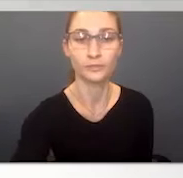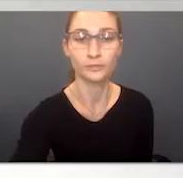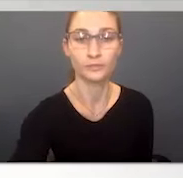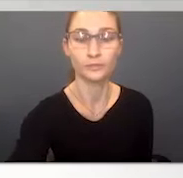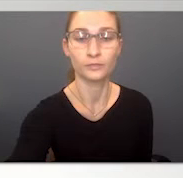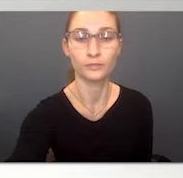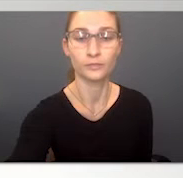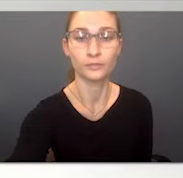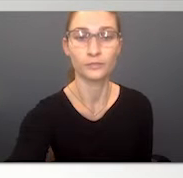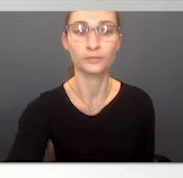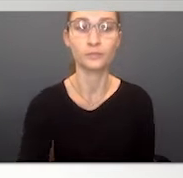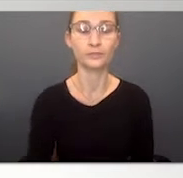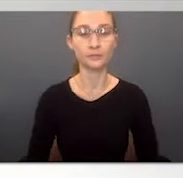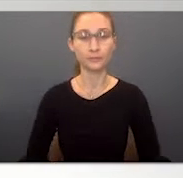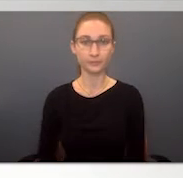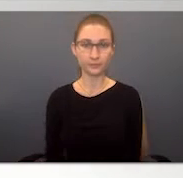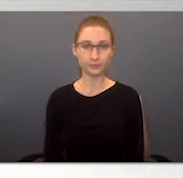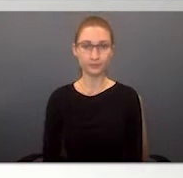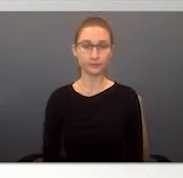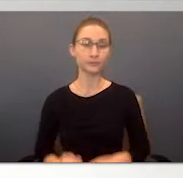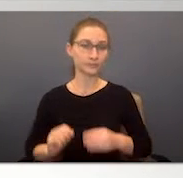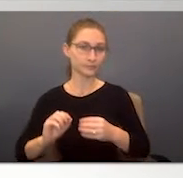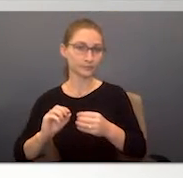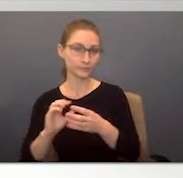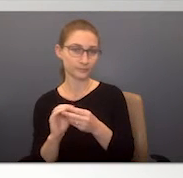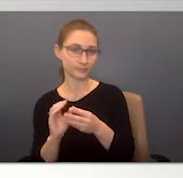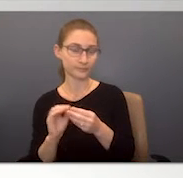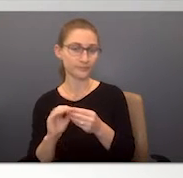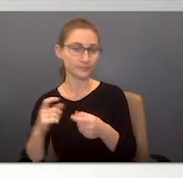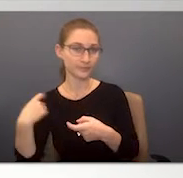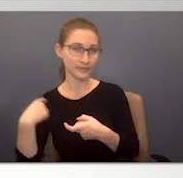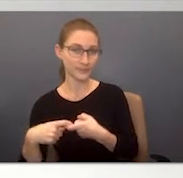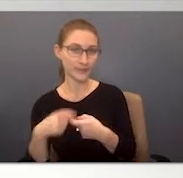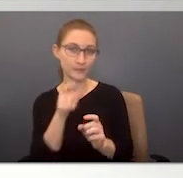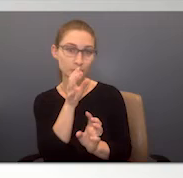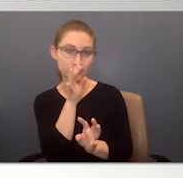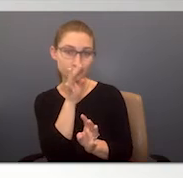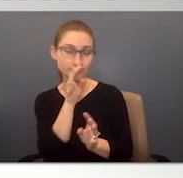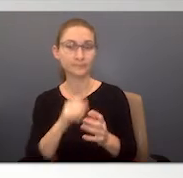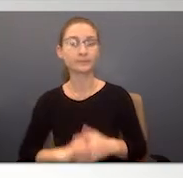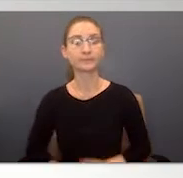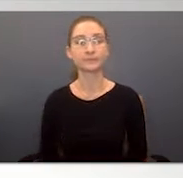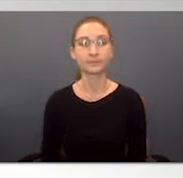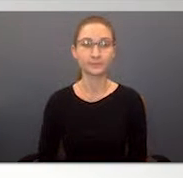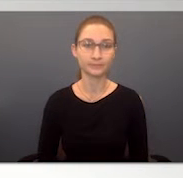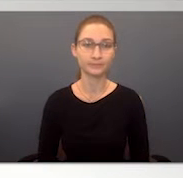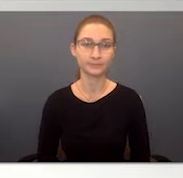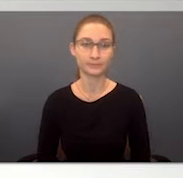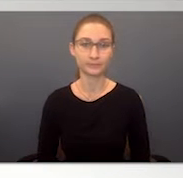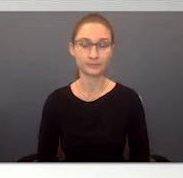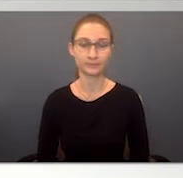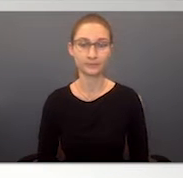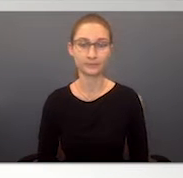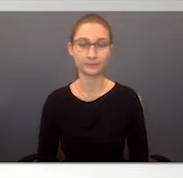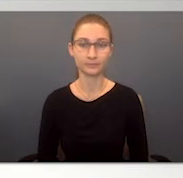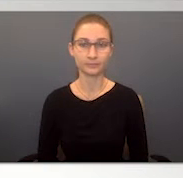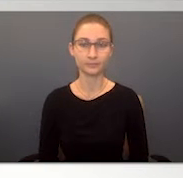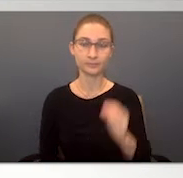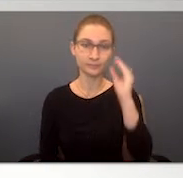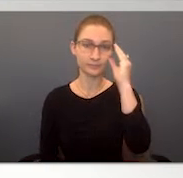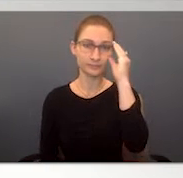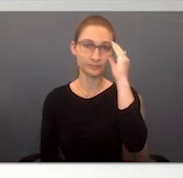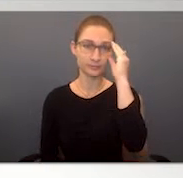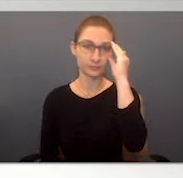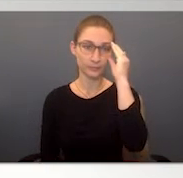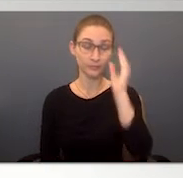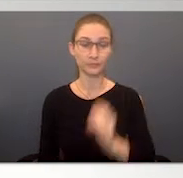Entonces, que tenga un poquito de paciencia porque es la primera vez que he hecho la presentación en 2 idiomas a la misma vez.